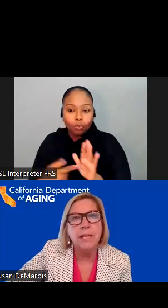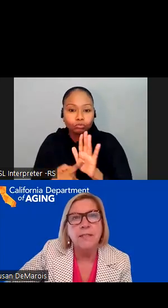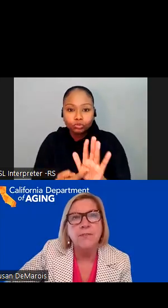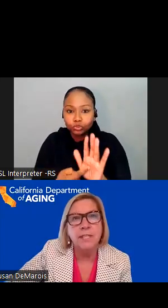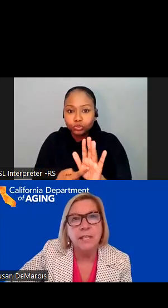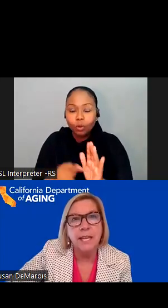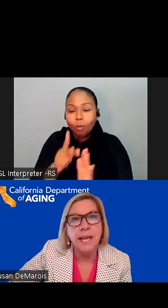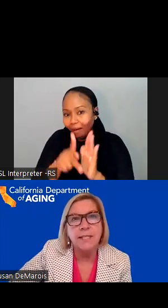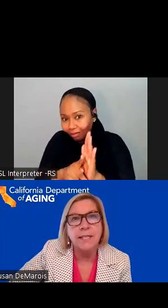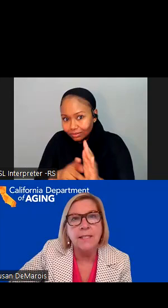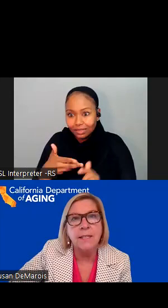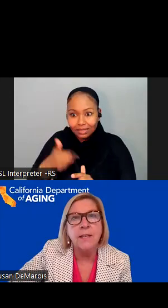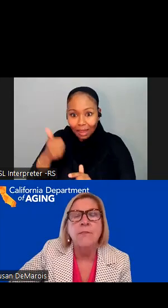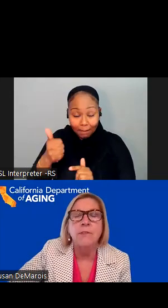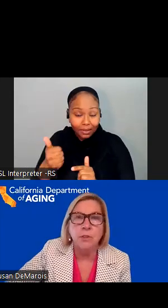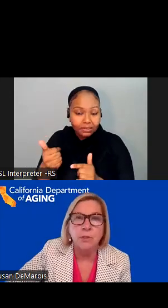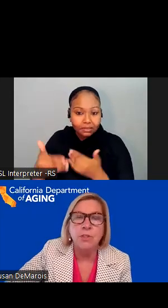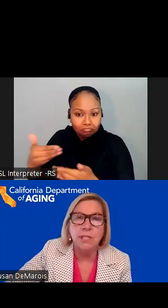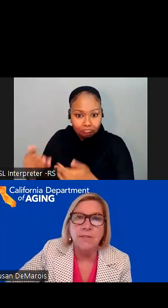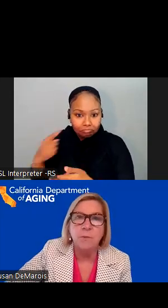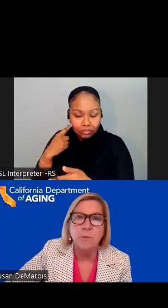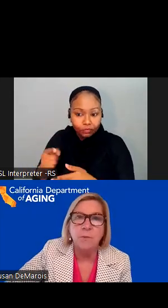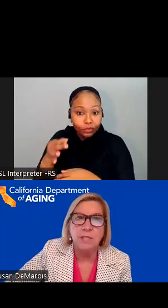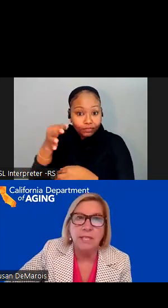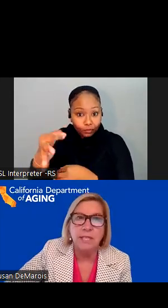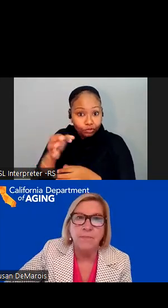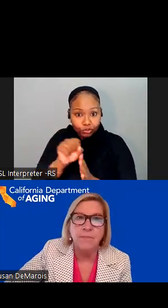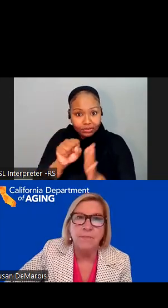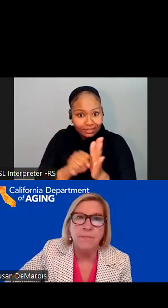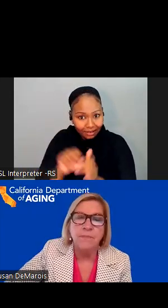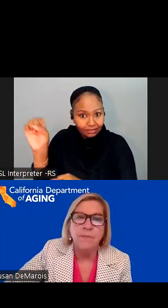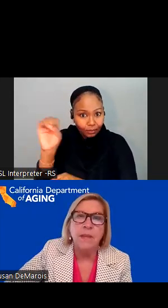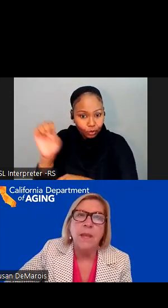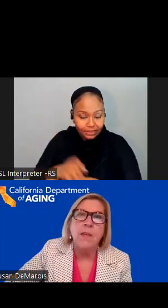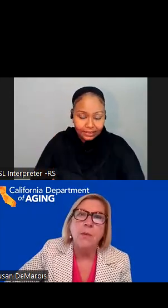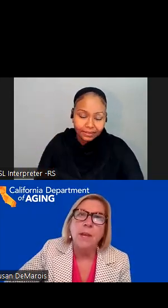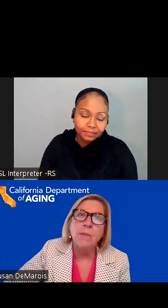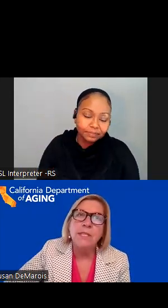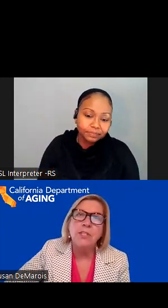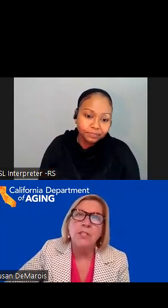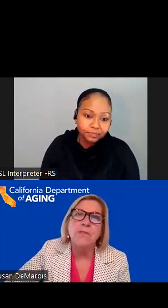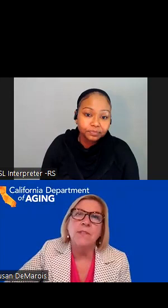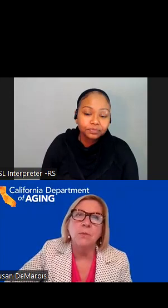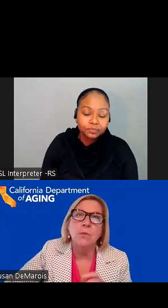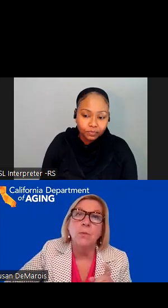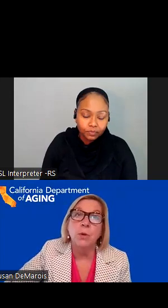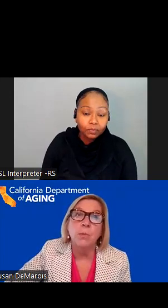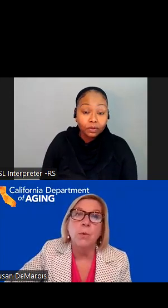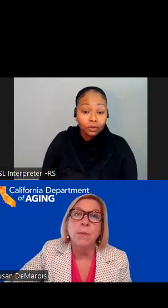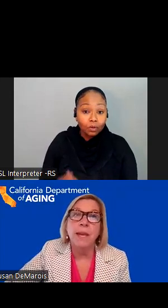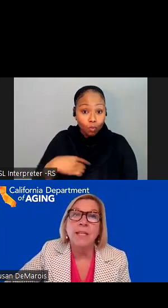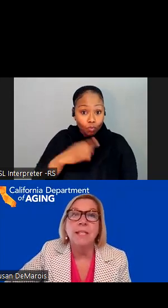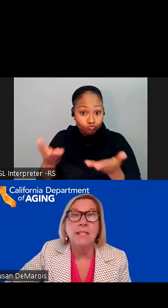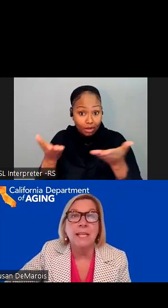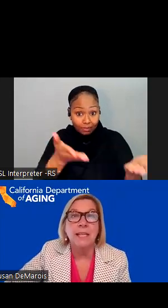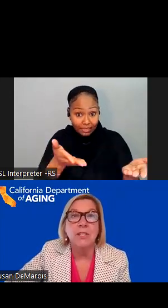practices related to facility access for future states of emergency. The recommendations of this work group will